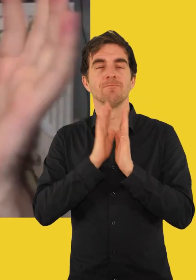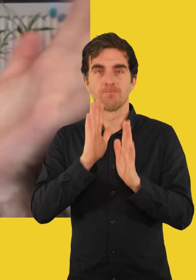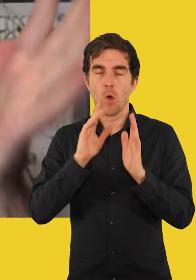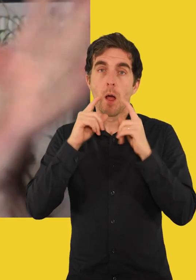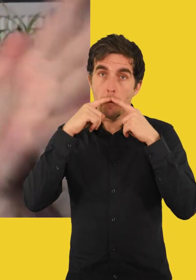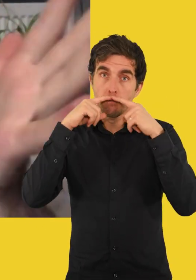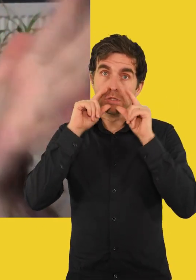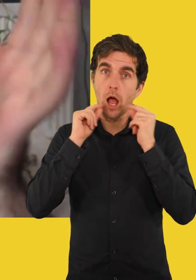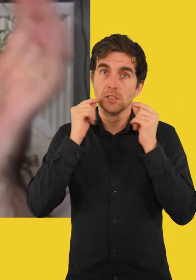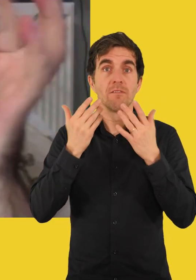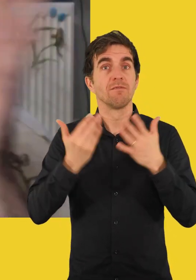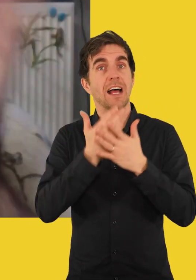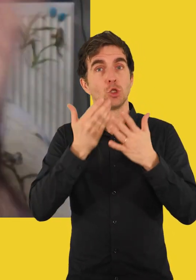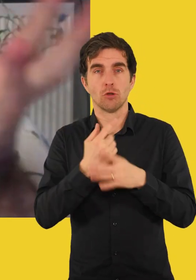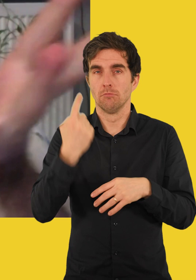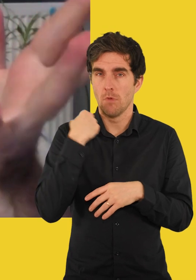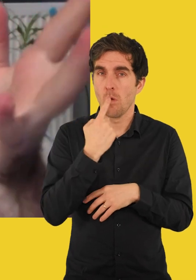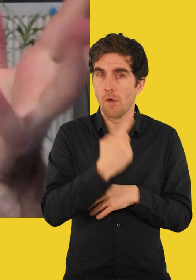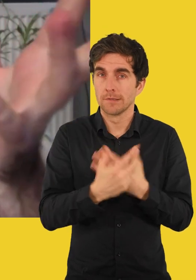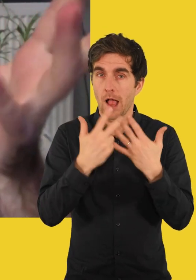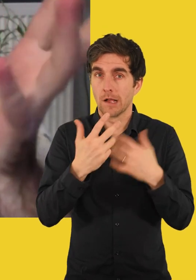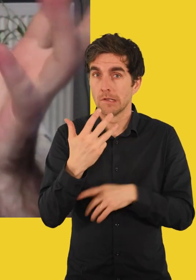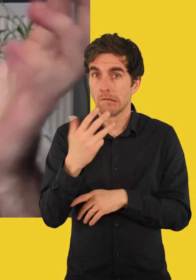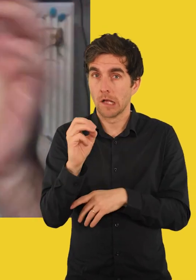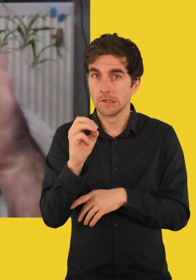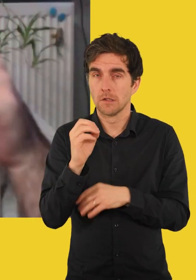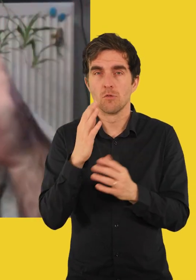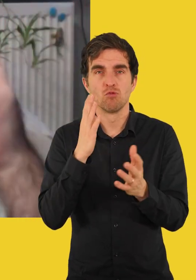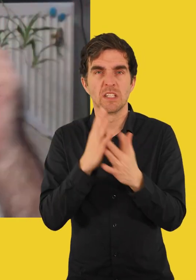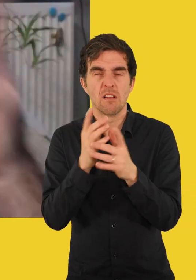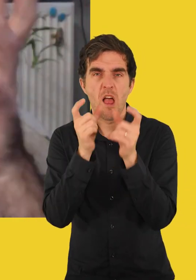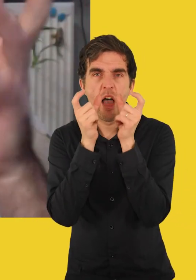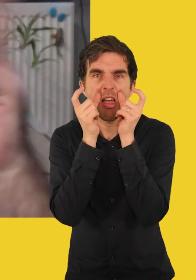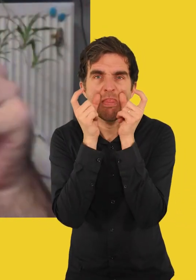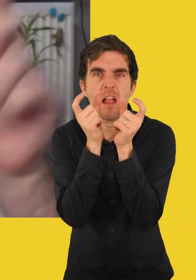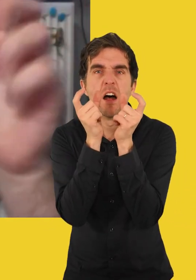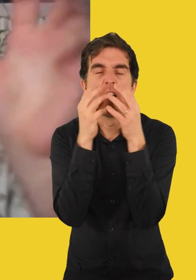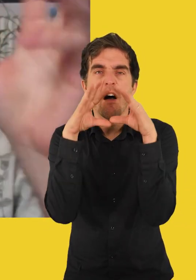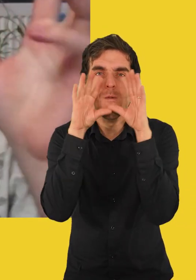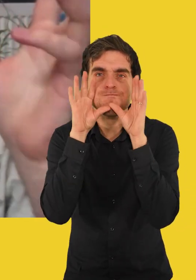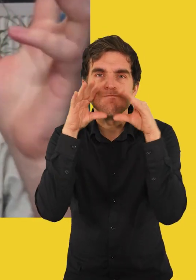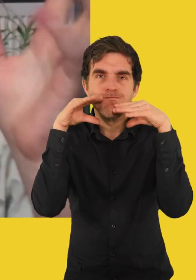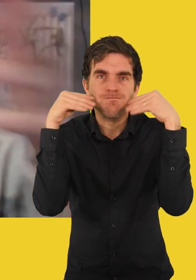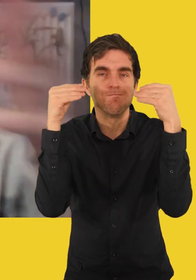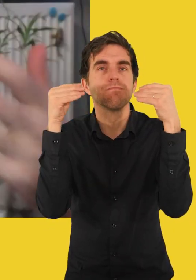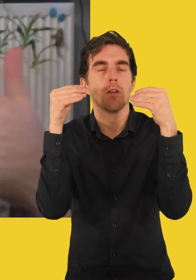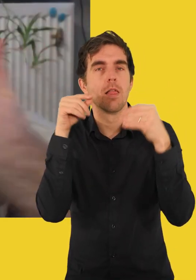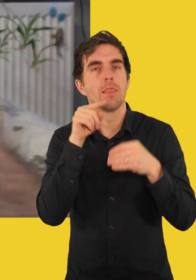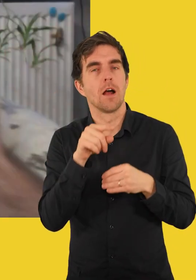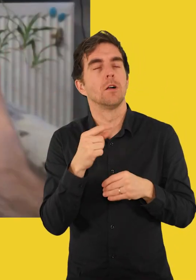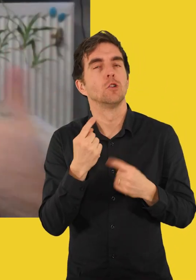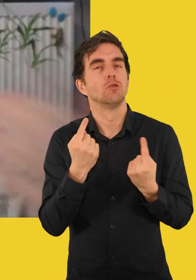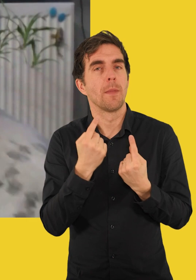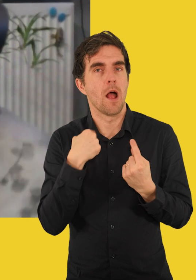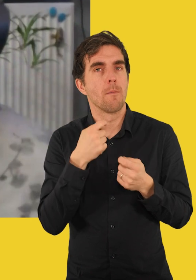Specifically mustache fashion in the 1890s, which they were really thick mustaches. And this is something that I